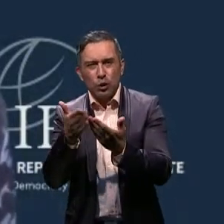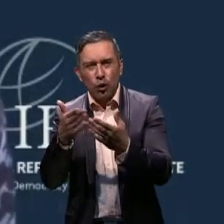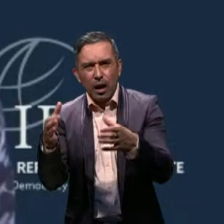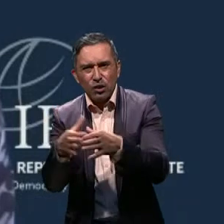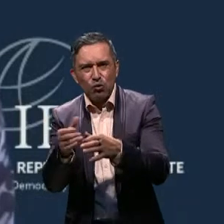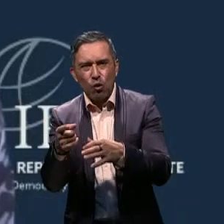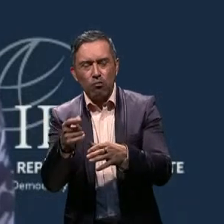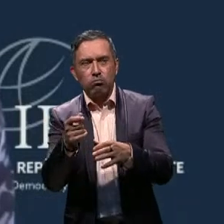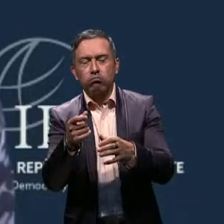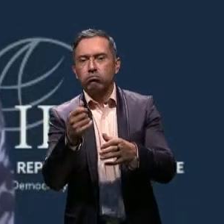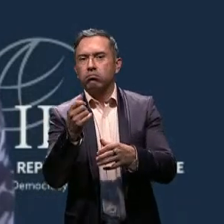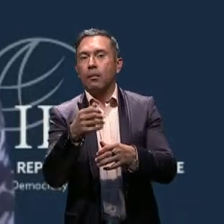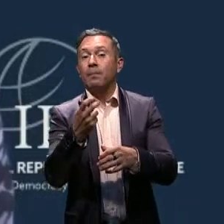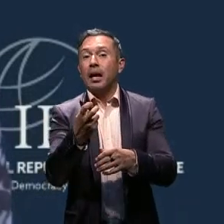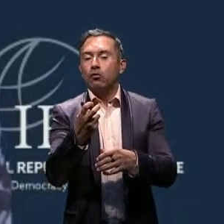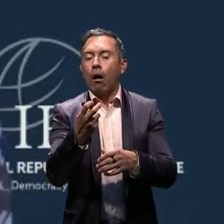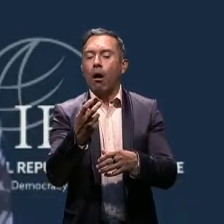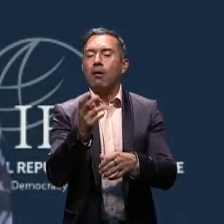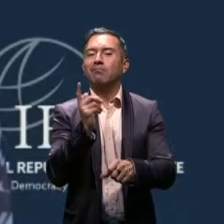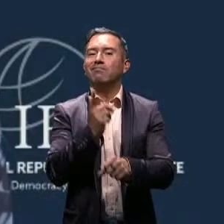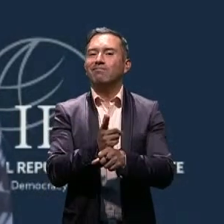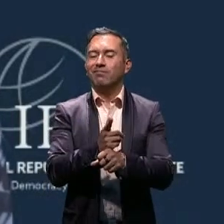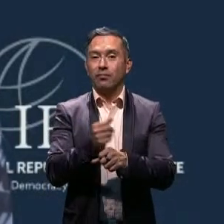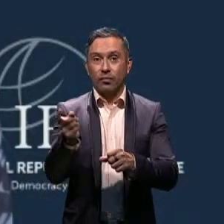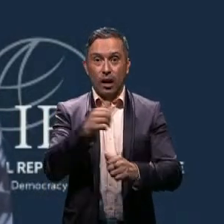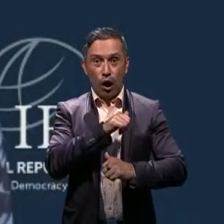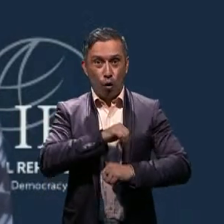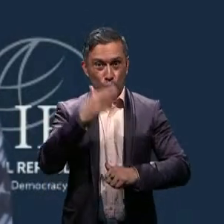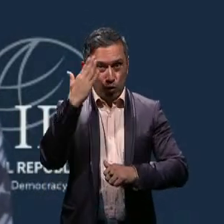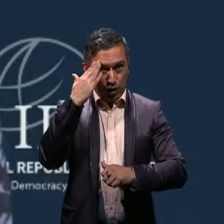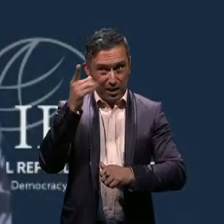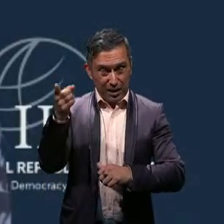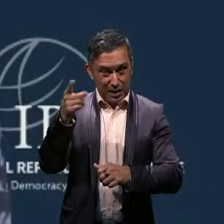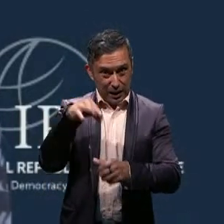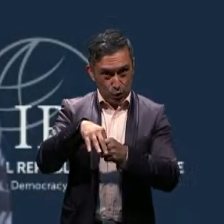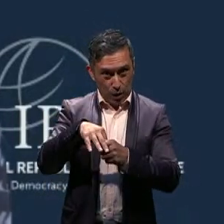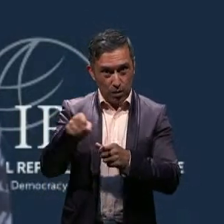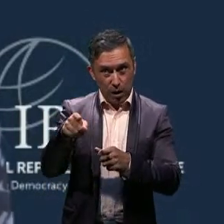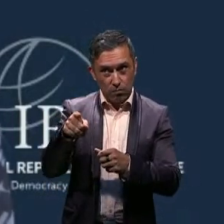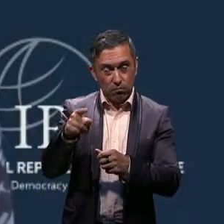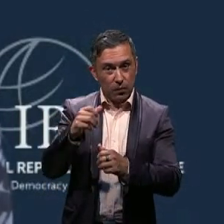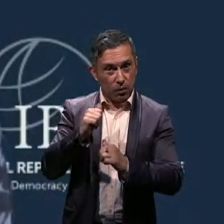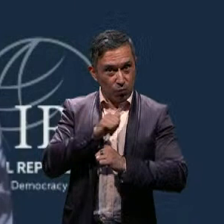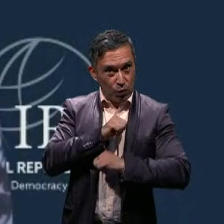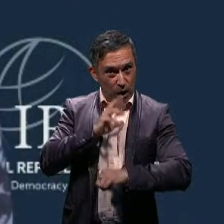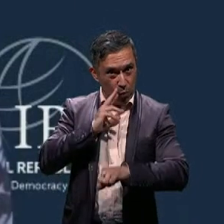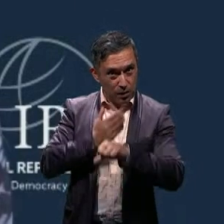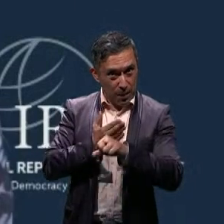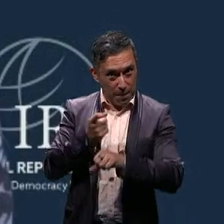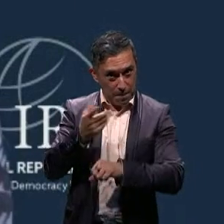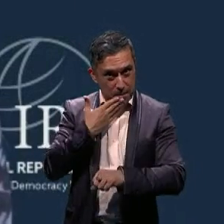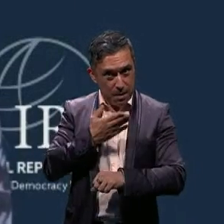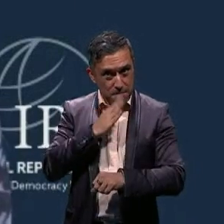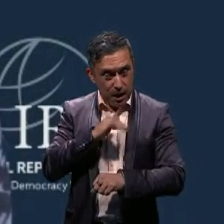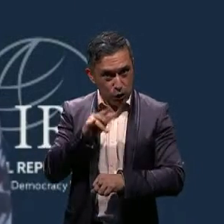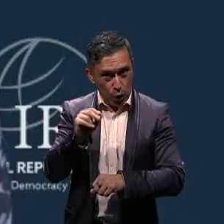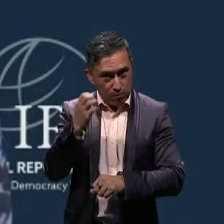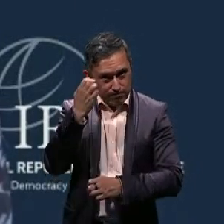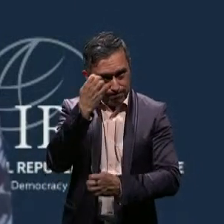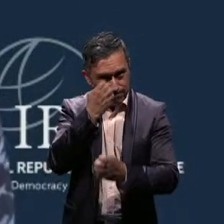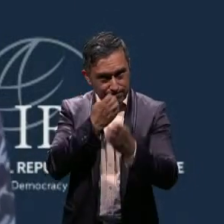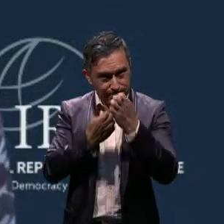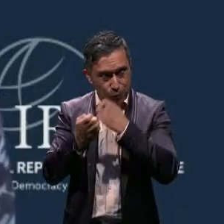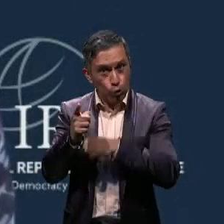avenue for the militant minorities. So with this, we are examining the role of